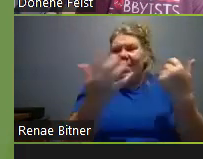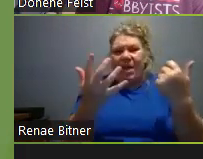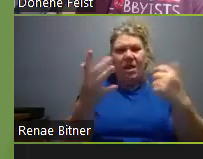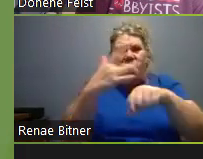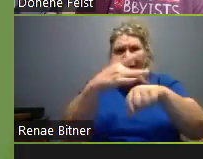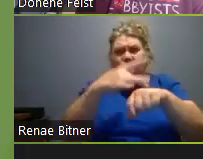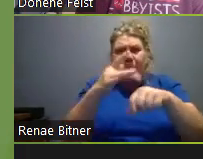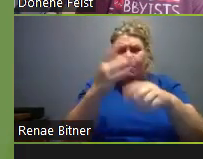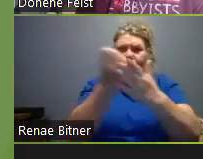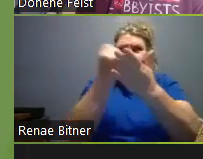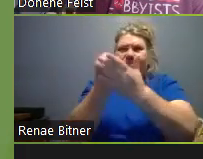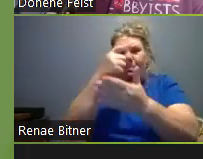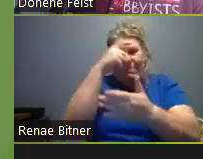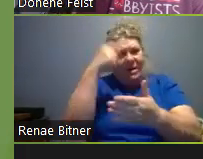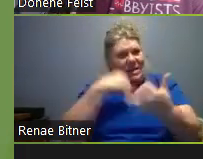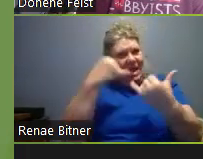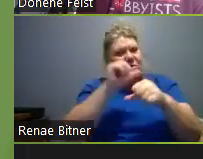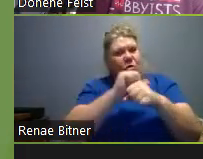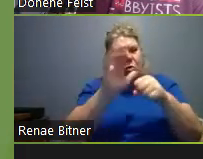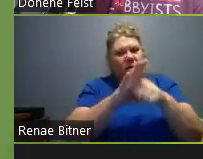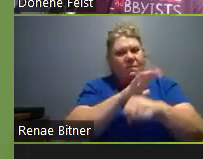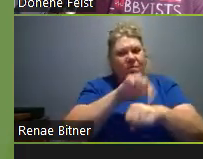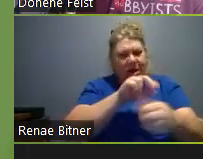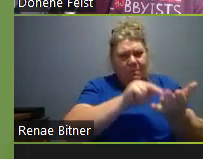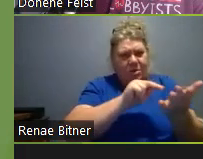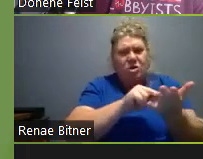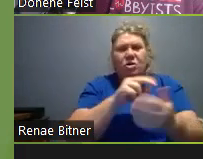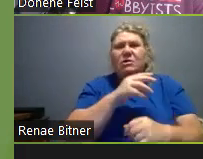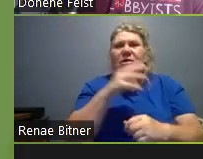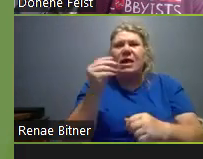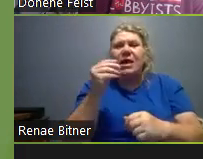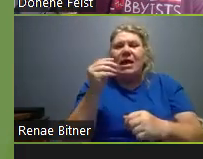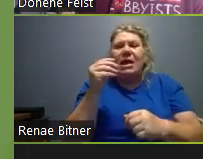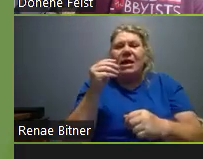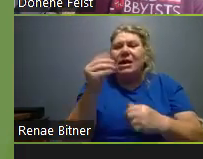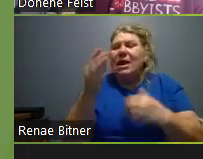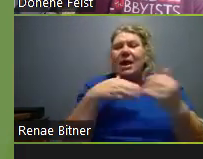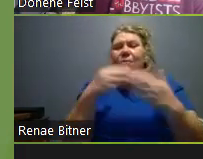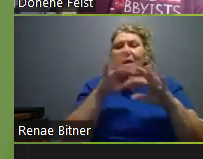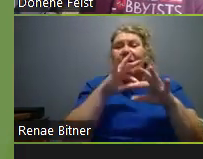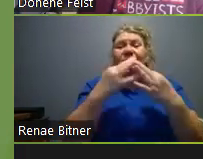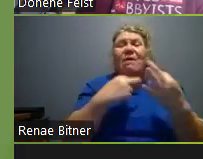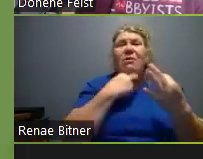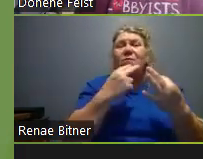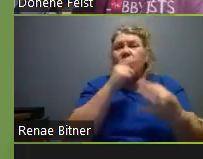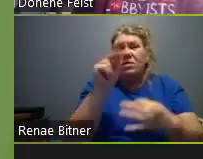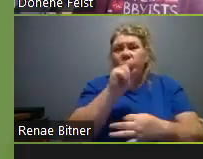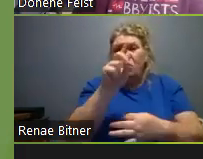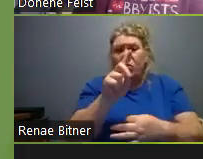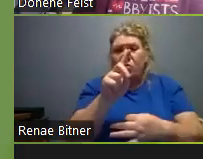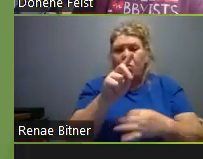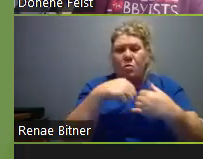could, because I was still working full-time as a nurse at the time. And anyway, Family Voices of North Dakota was